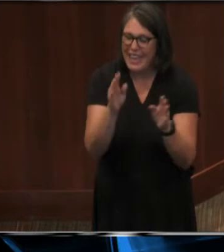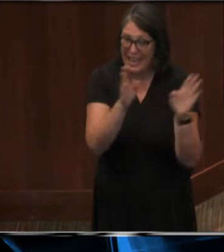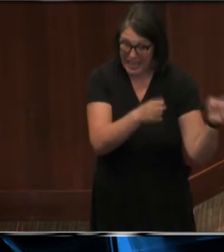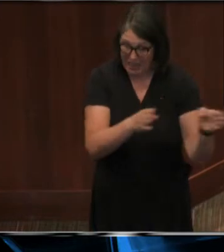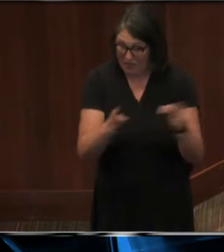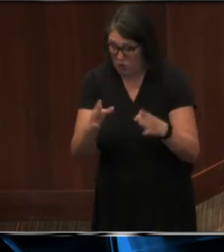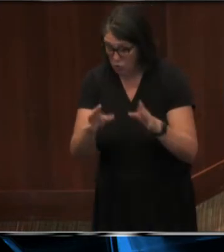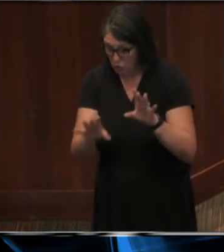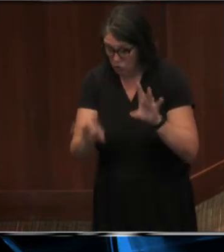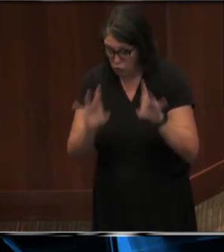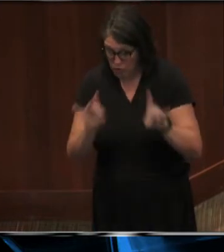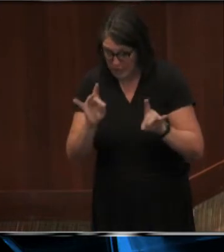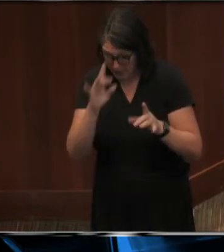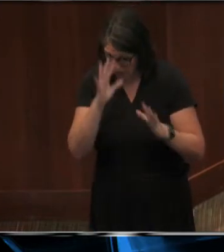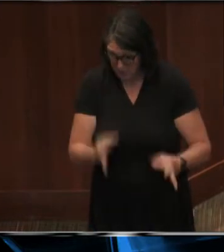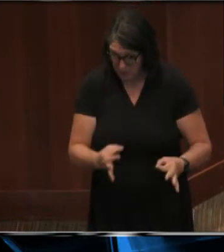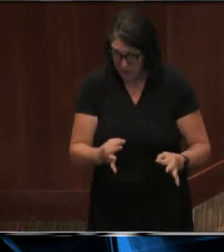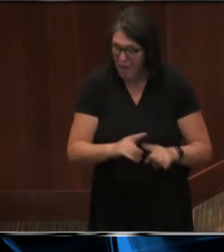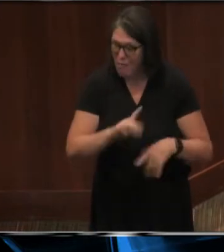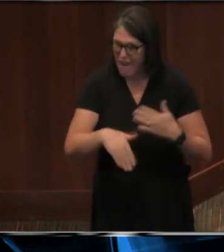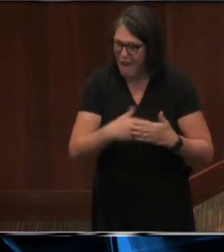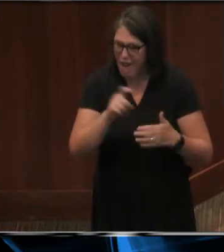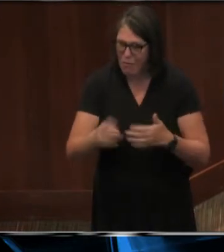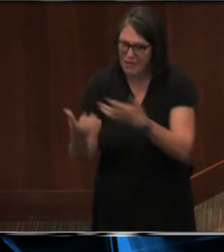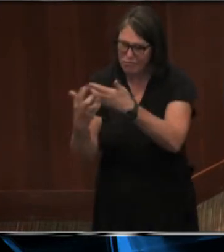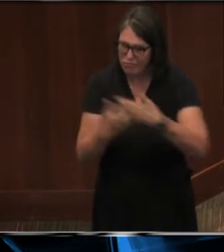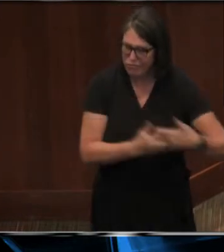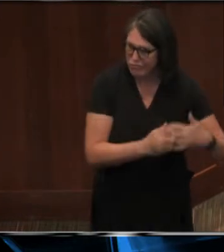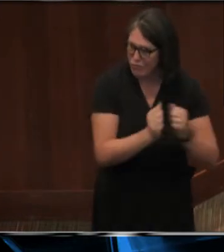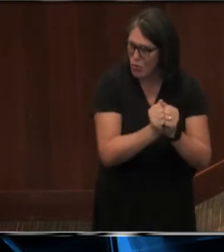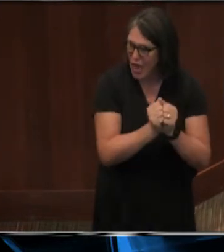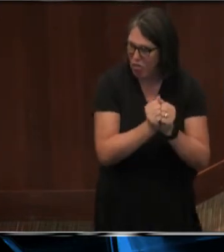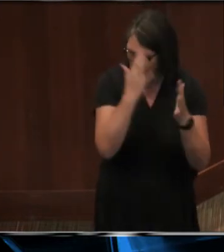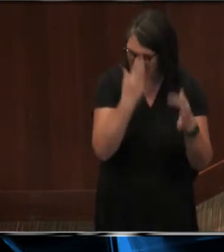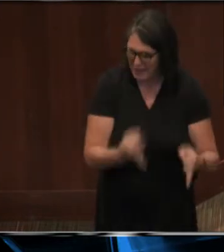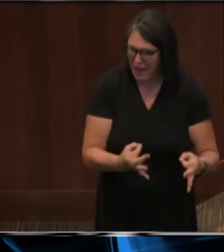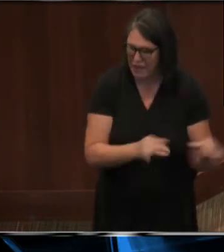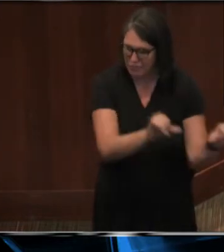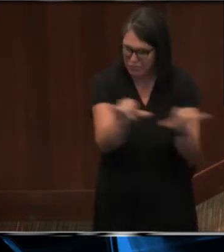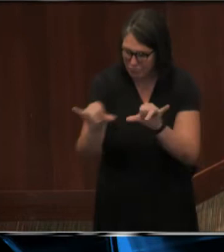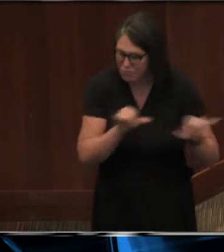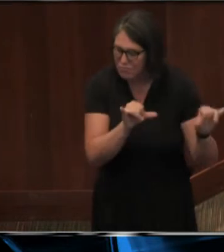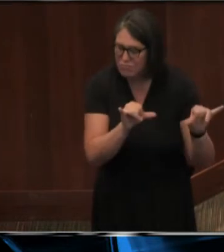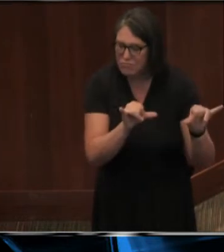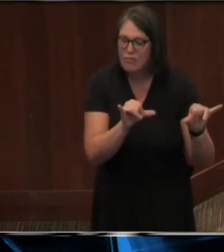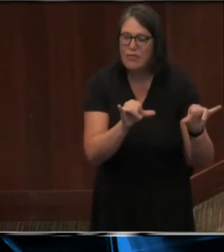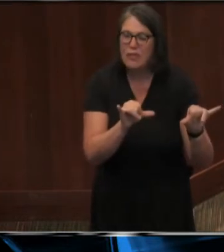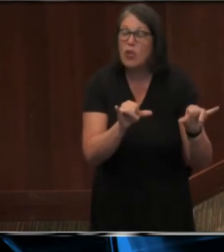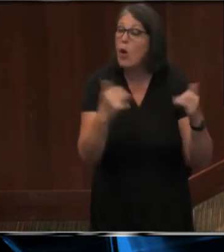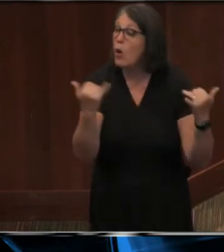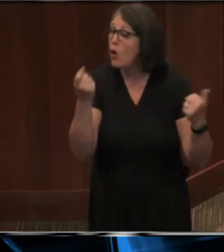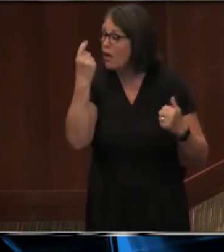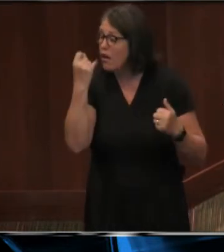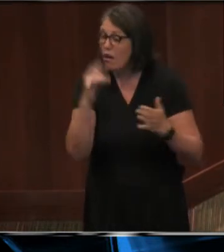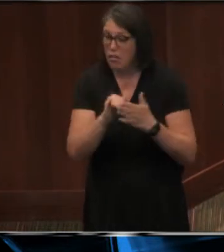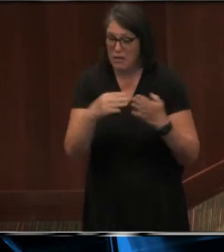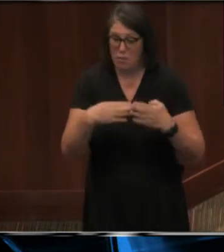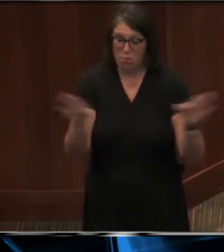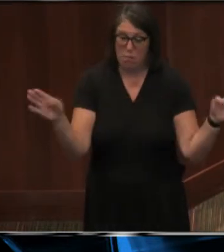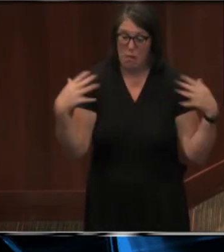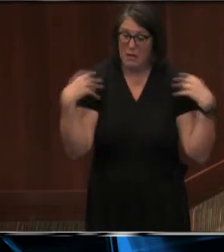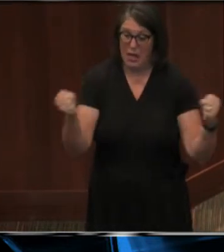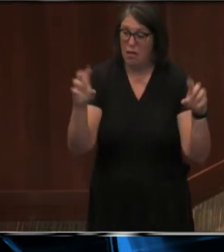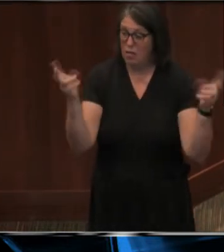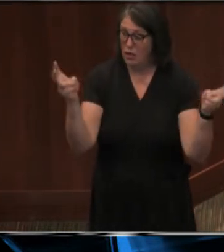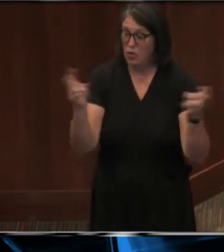choices. While the disease impacts us individually, it is a public health